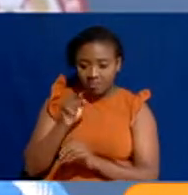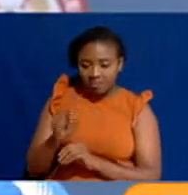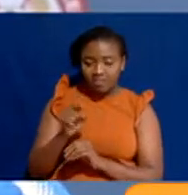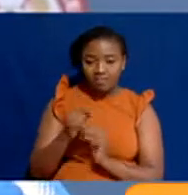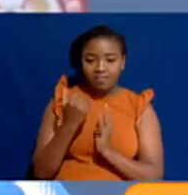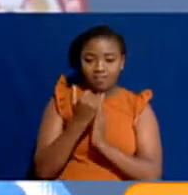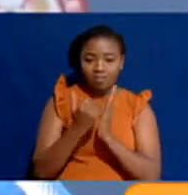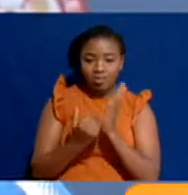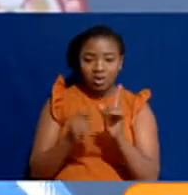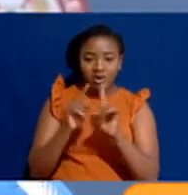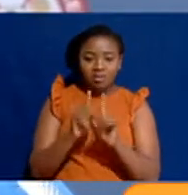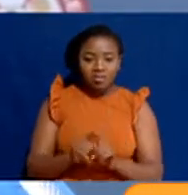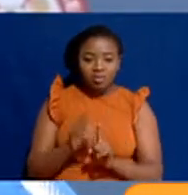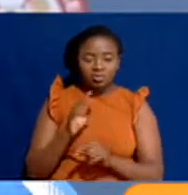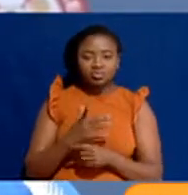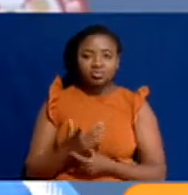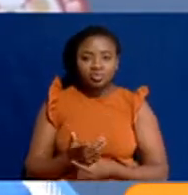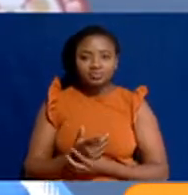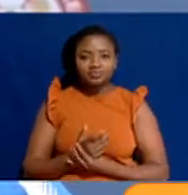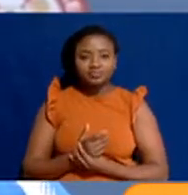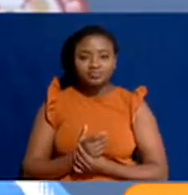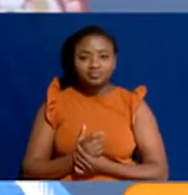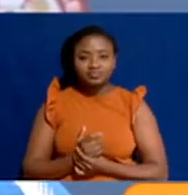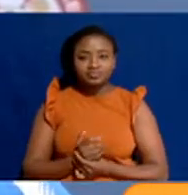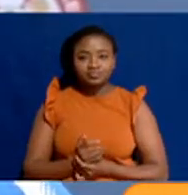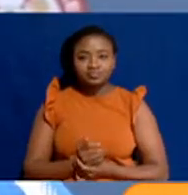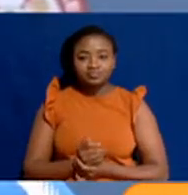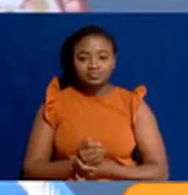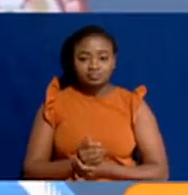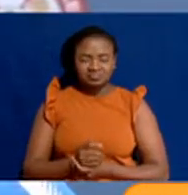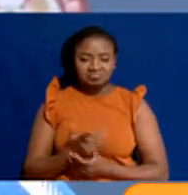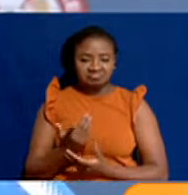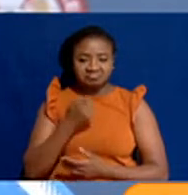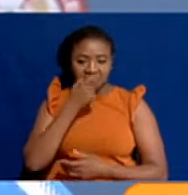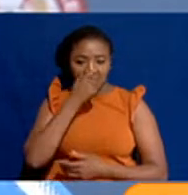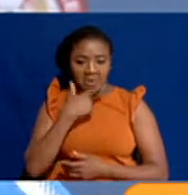And again, when I talk of age, I'm also happy that